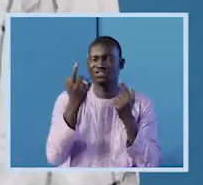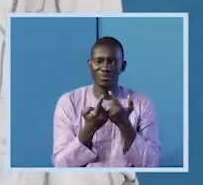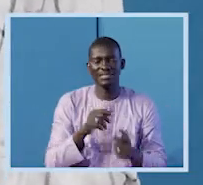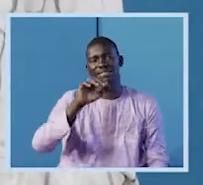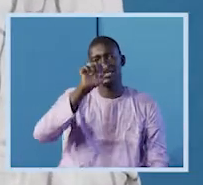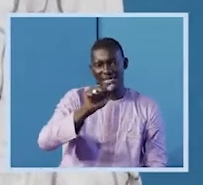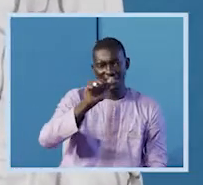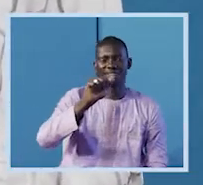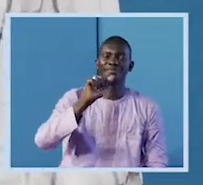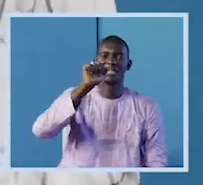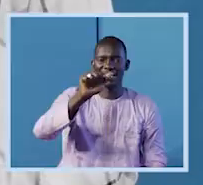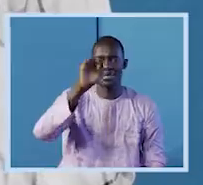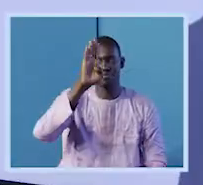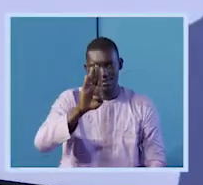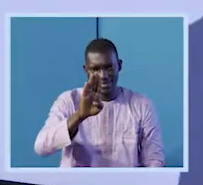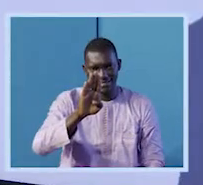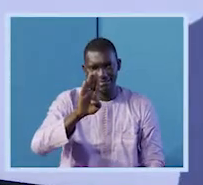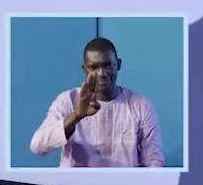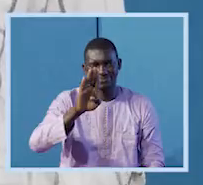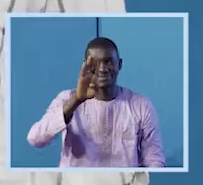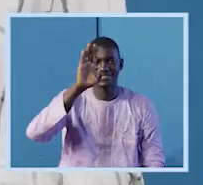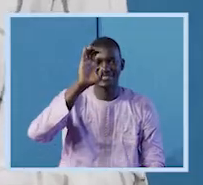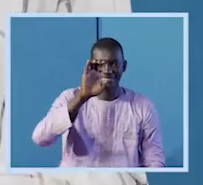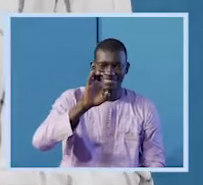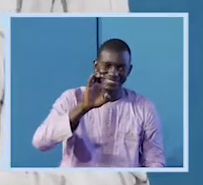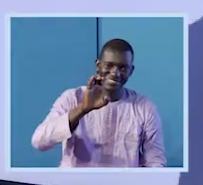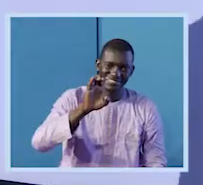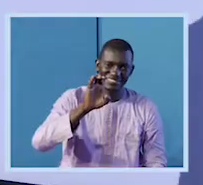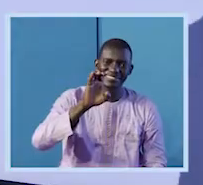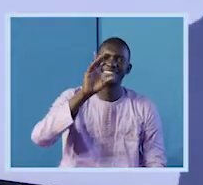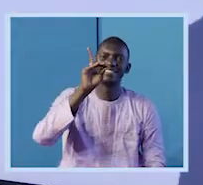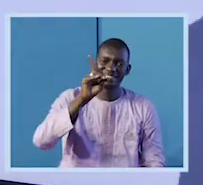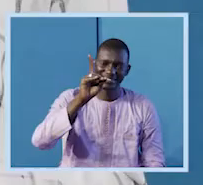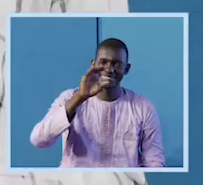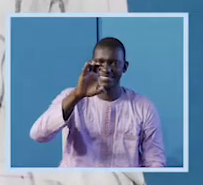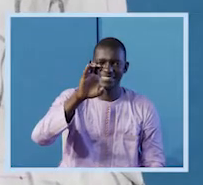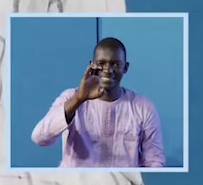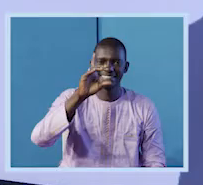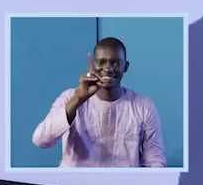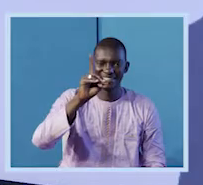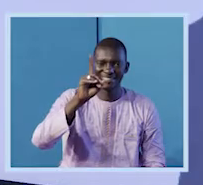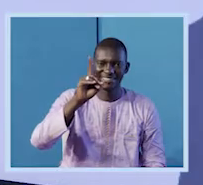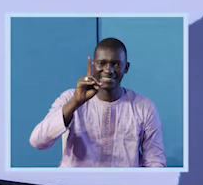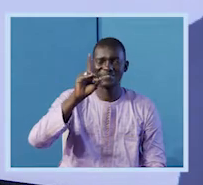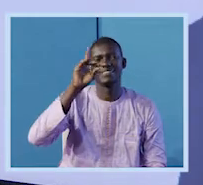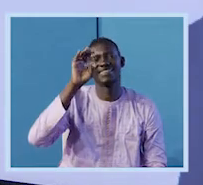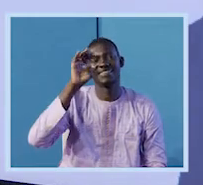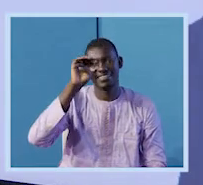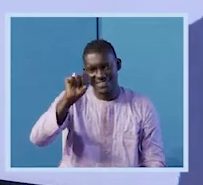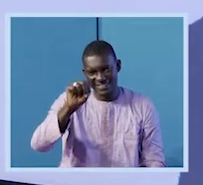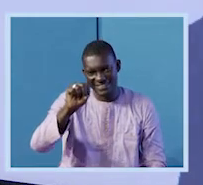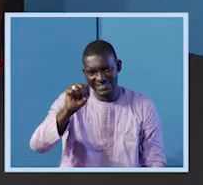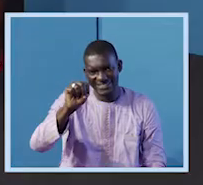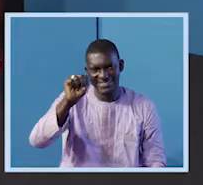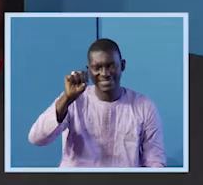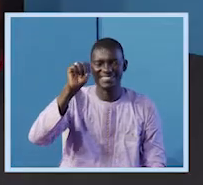yes. Okay, this is A. Yes. And B is? And B is this. This. And I don't think it's that hard. And the C. C. D. Okay. D.